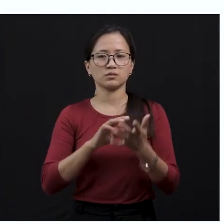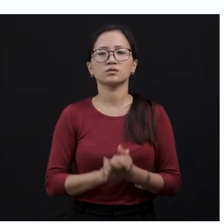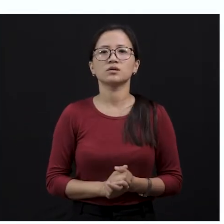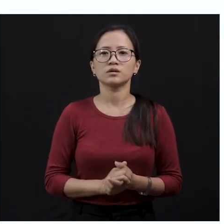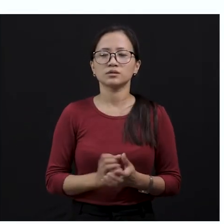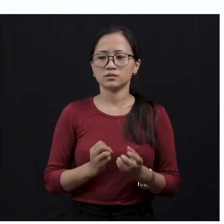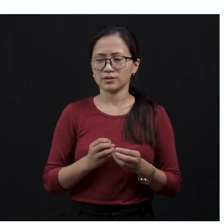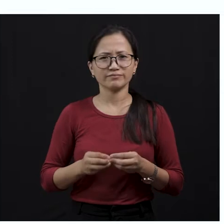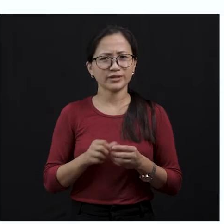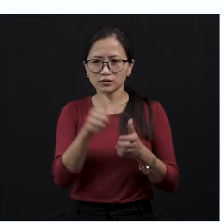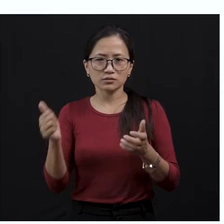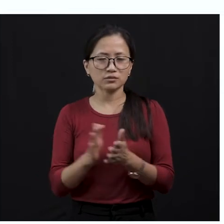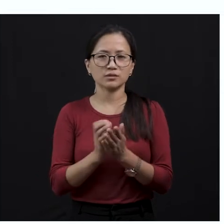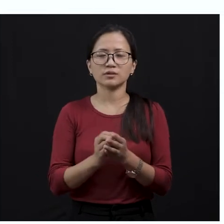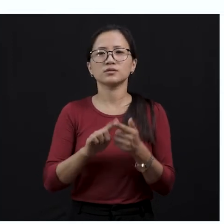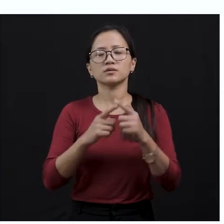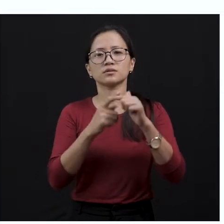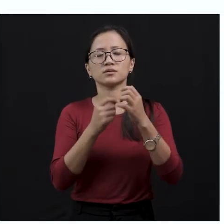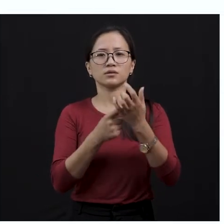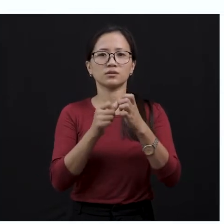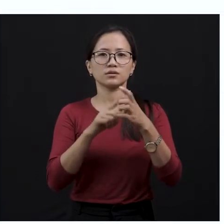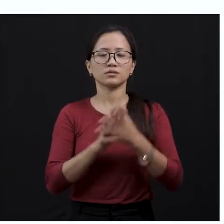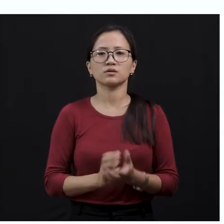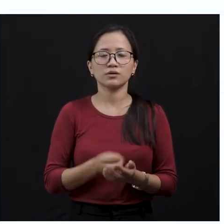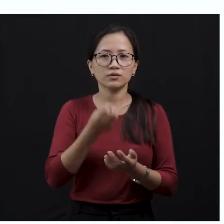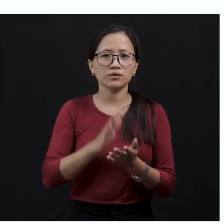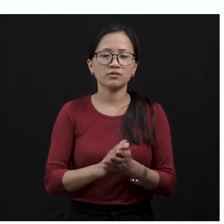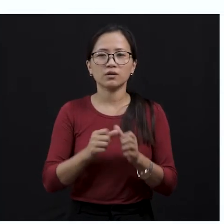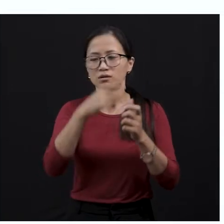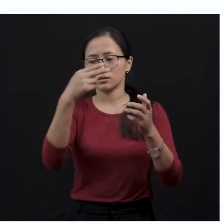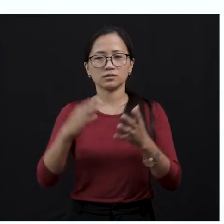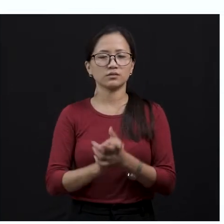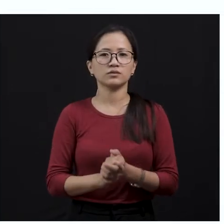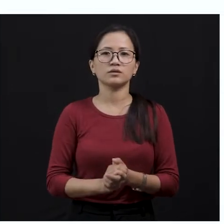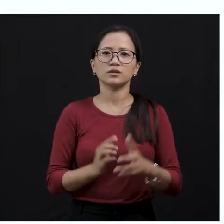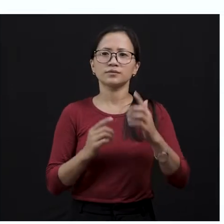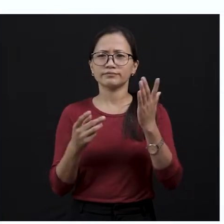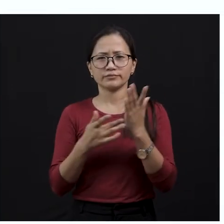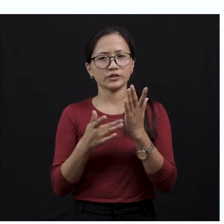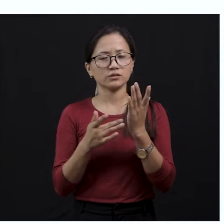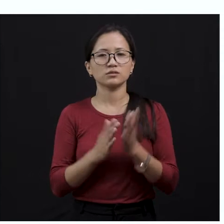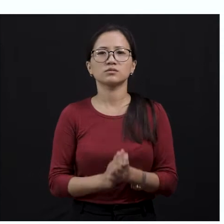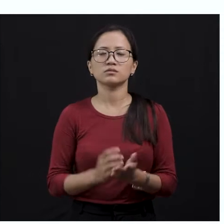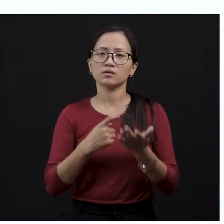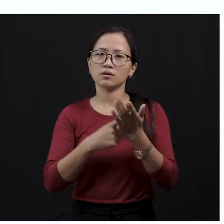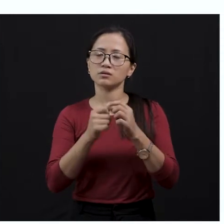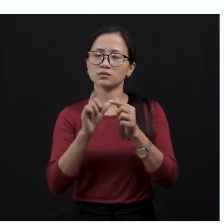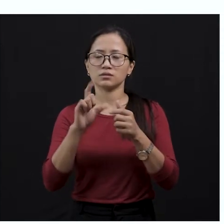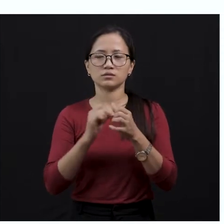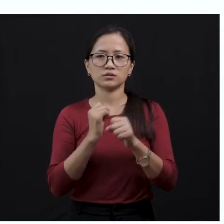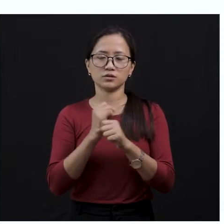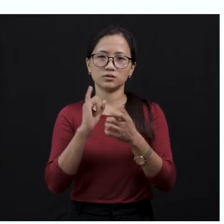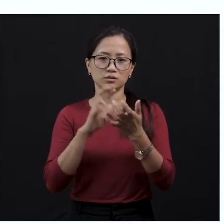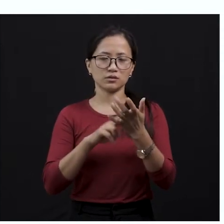surplus food, language, trade, art and craft, technology, religion, law